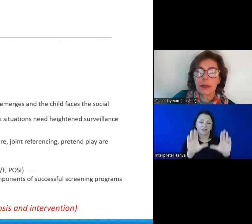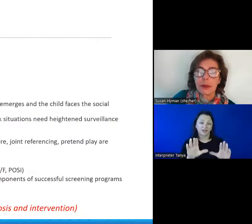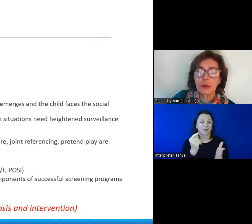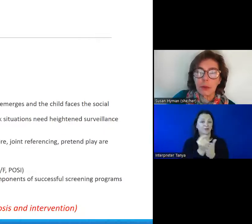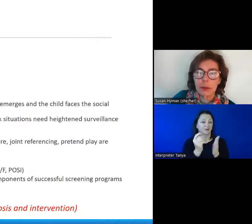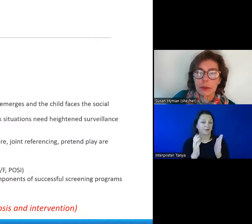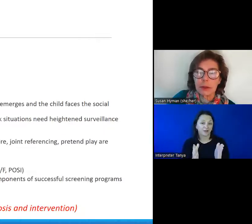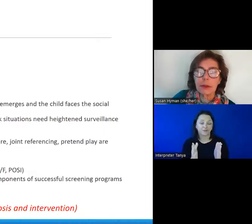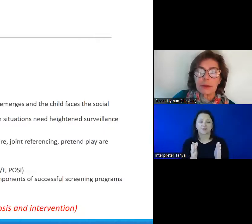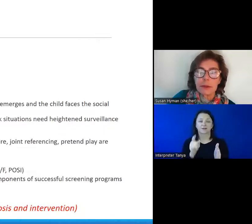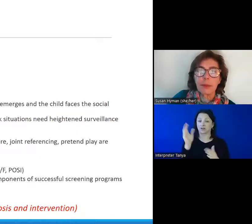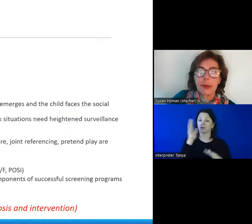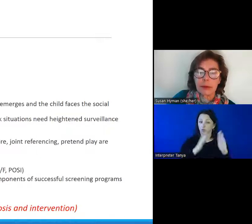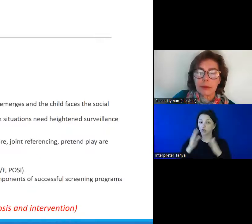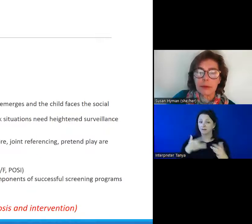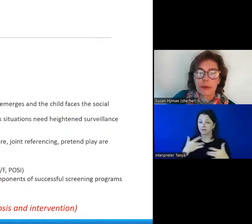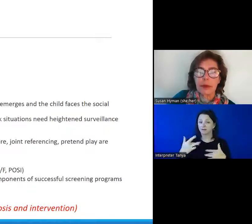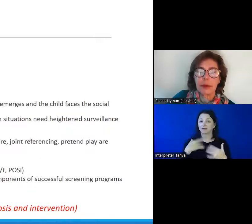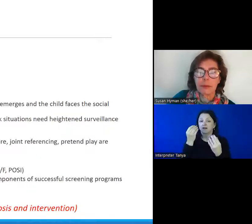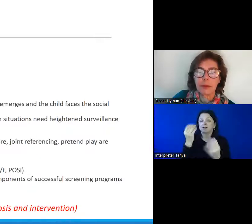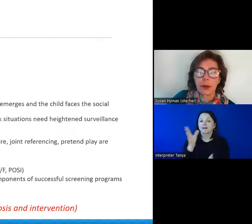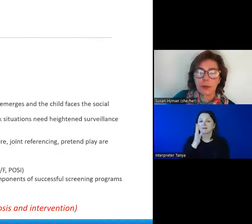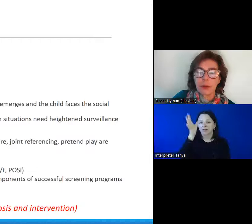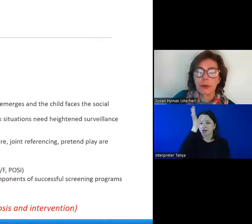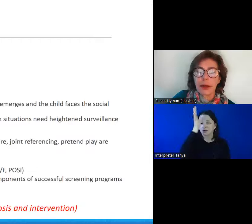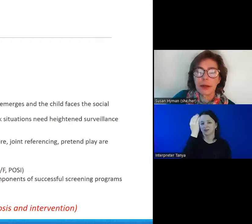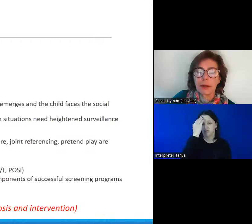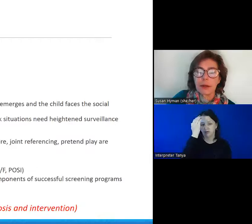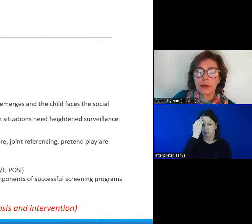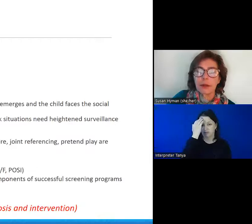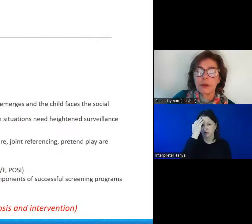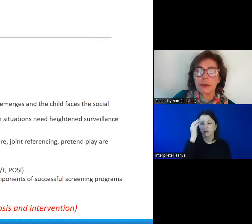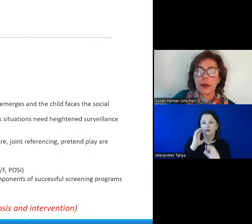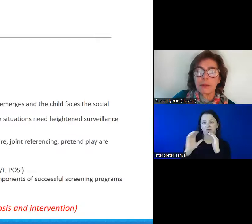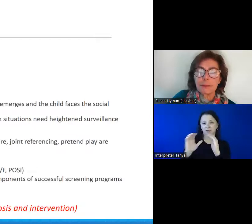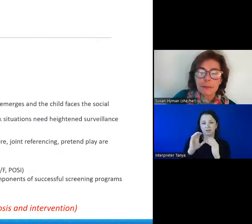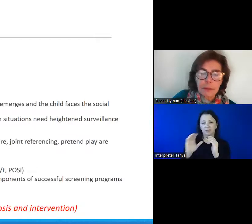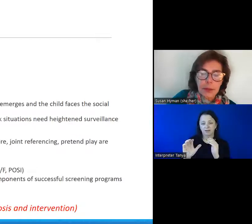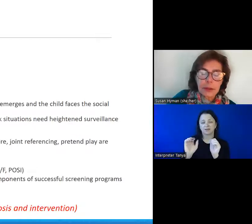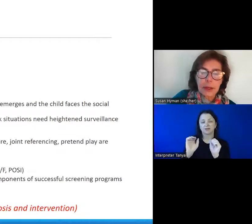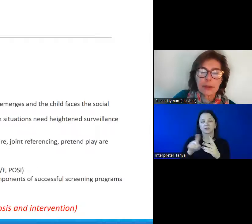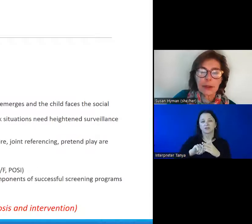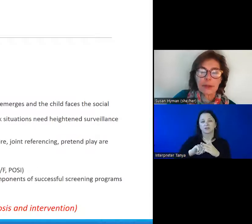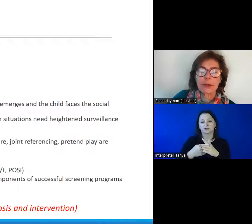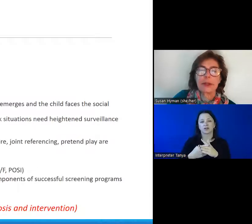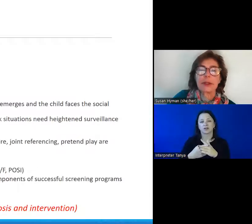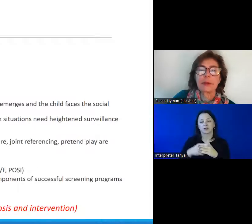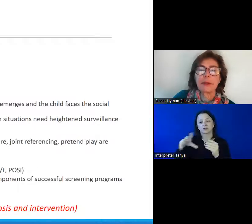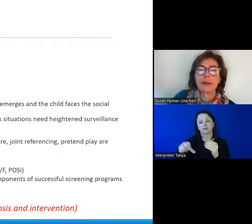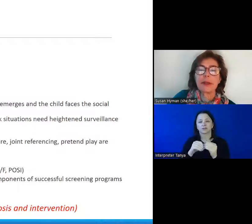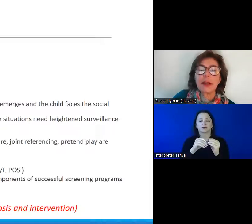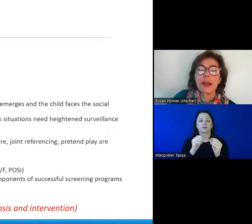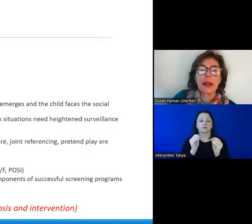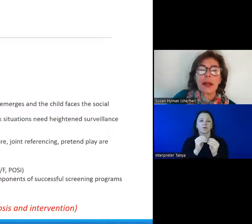therapist and you're worried, let the parents know so that additional diagnostics can